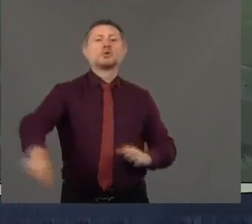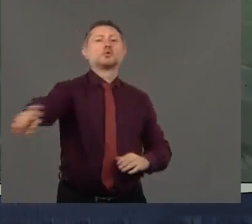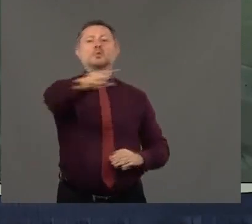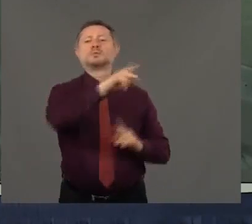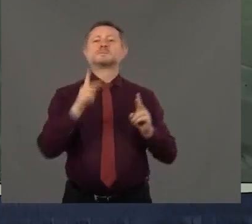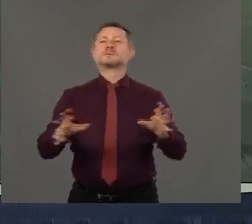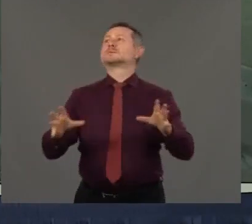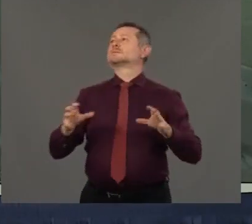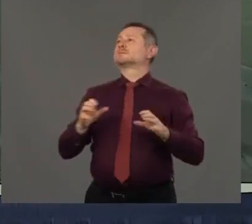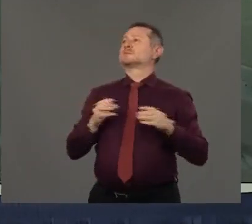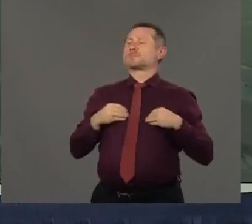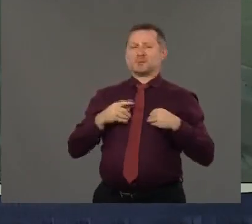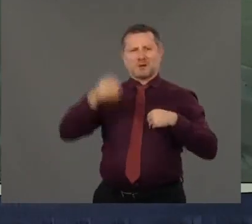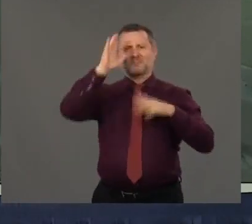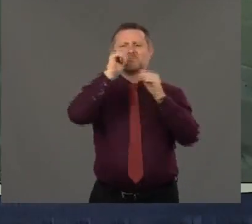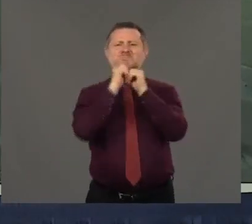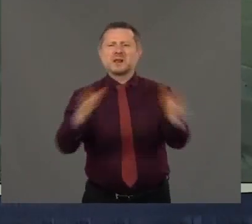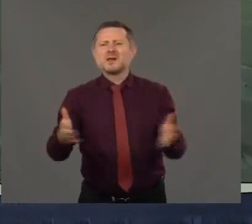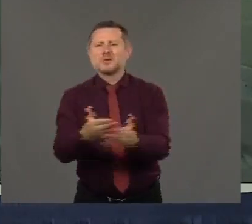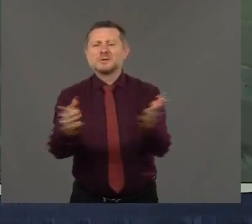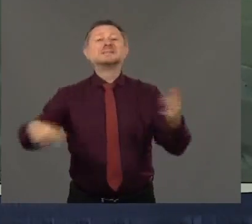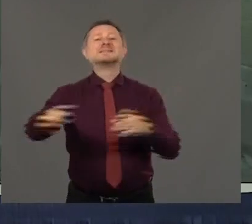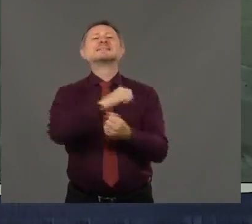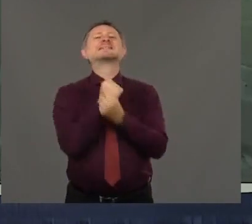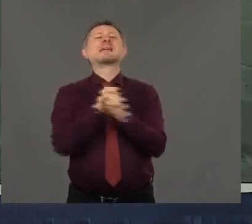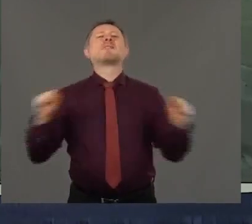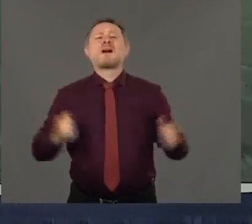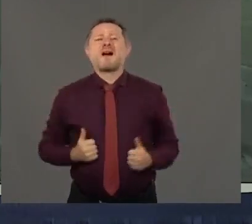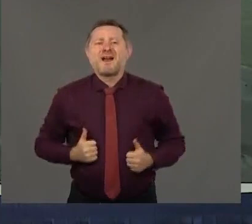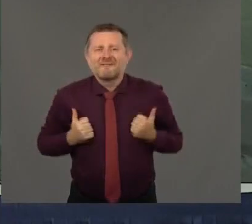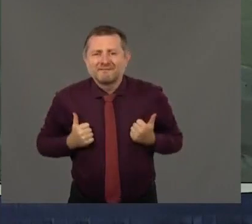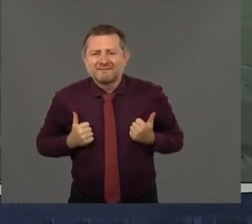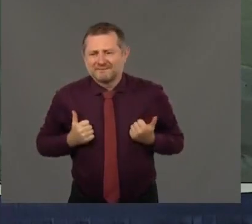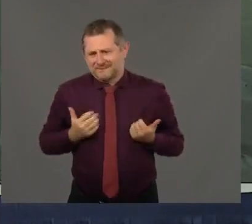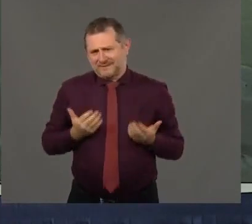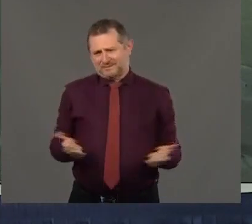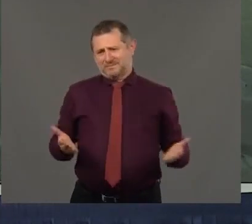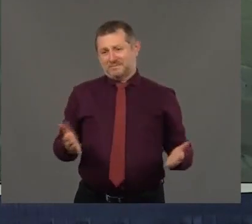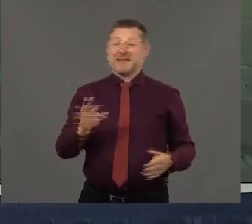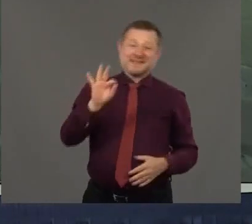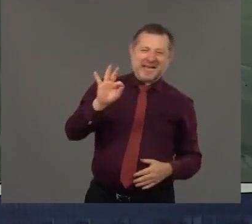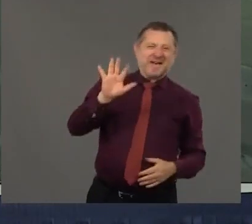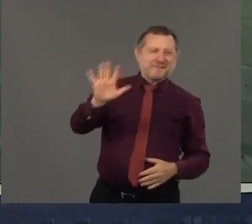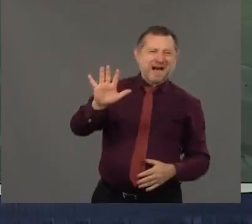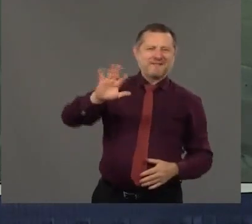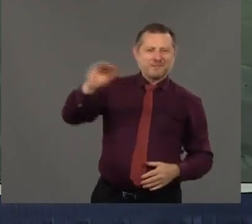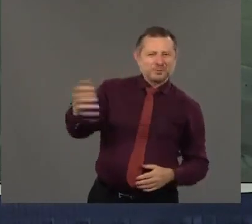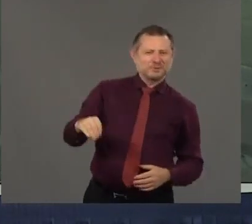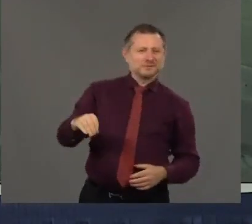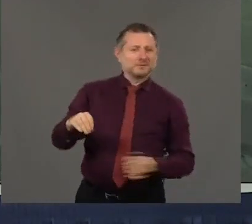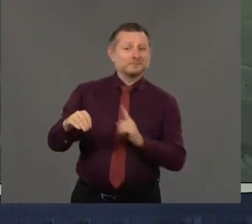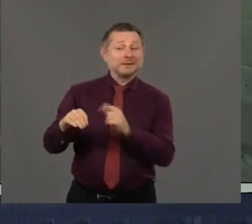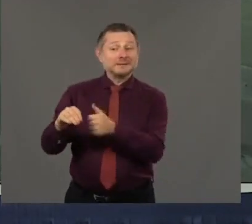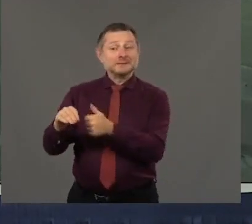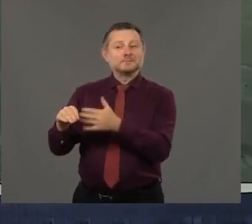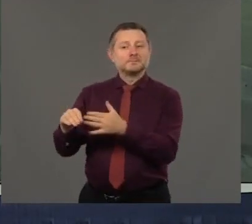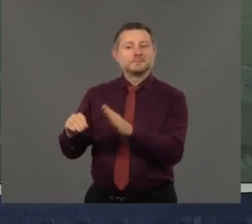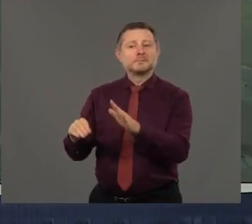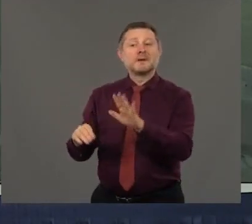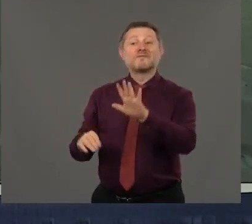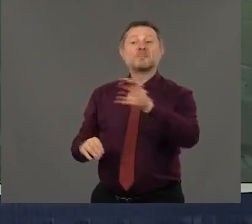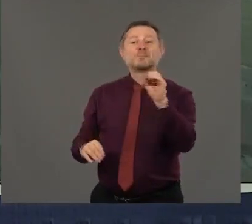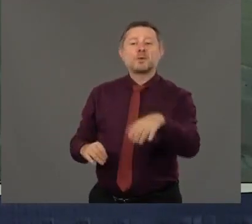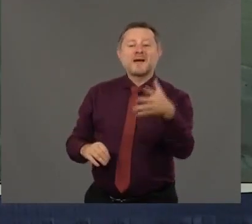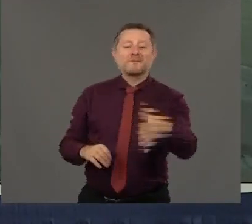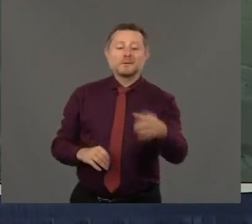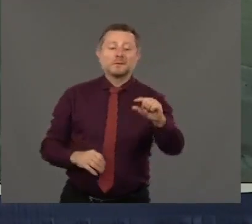bless them. And they've saved lives. But 95%, it's the 5% who don't